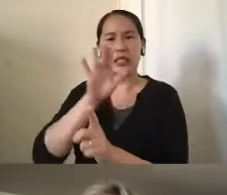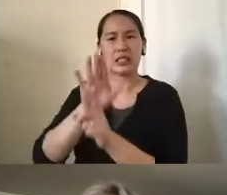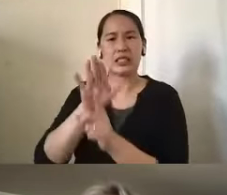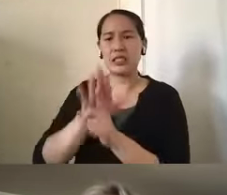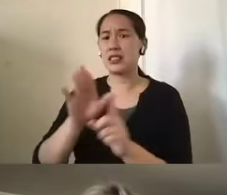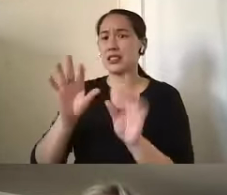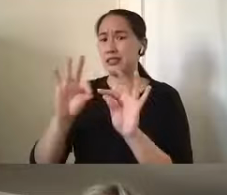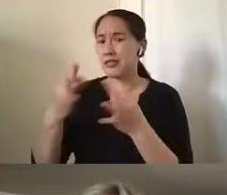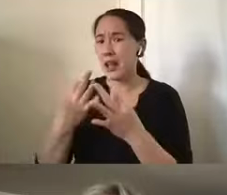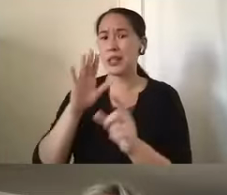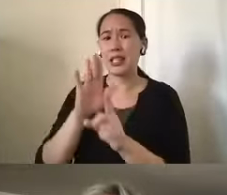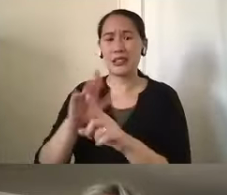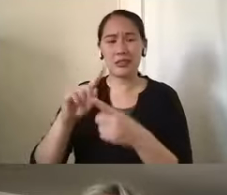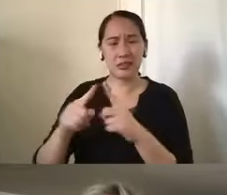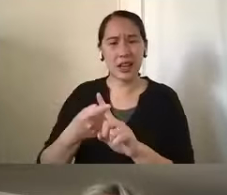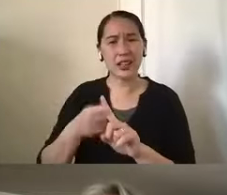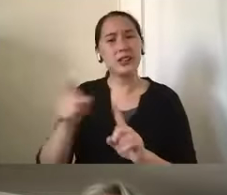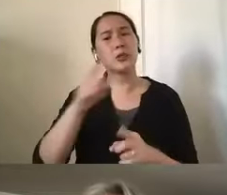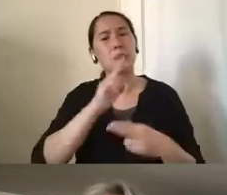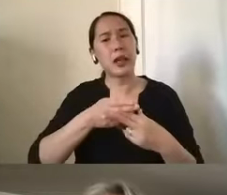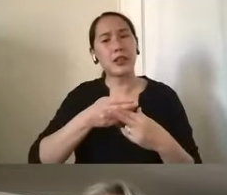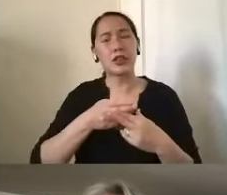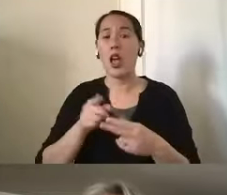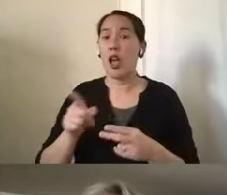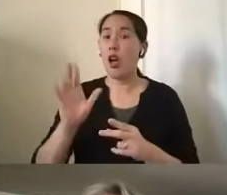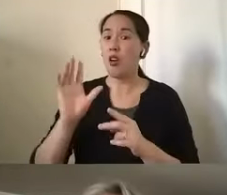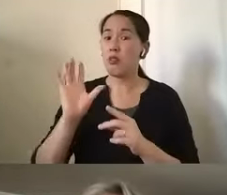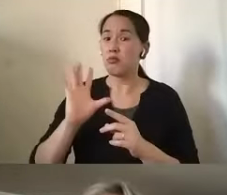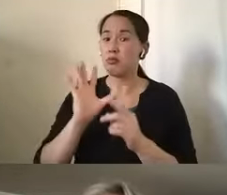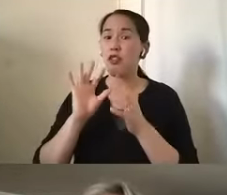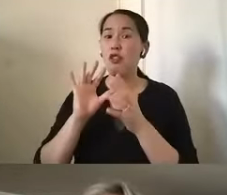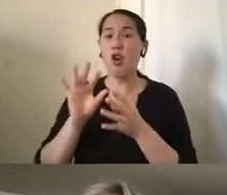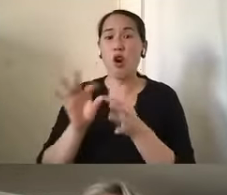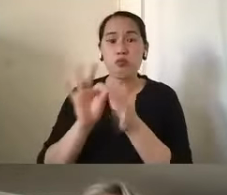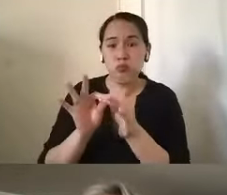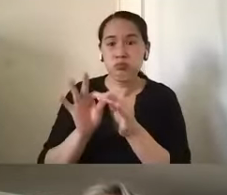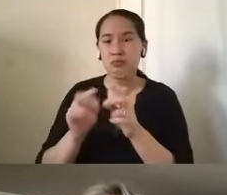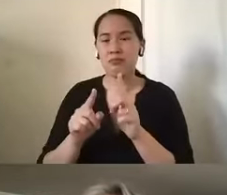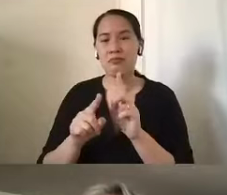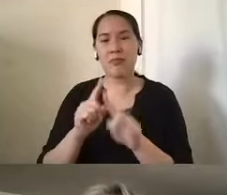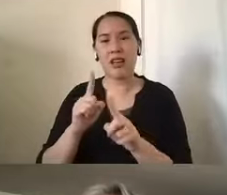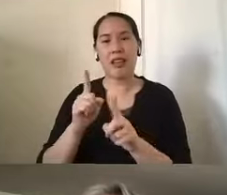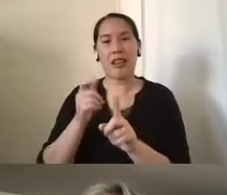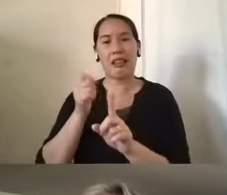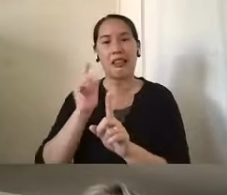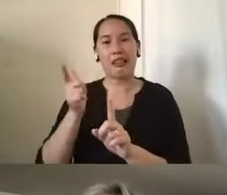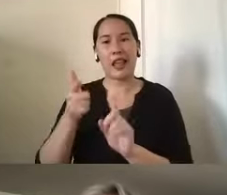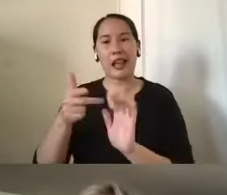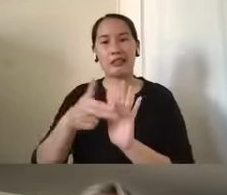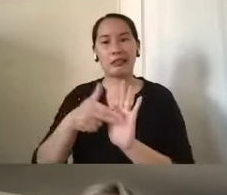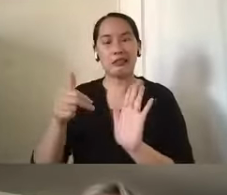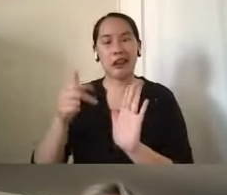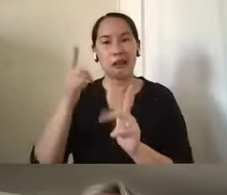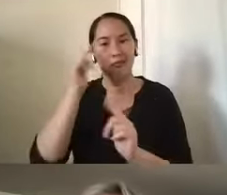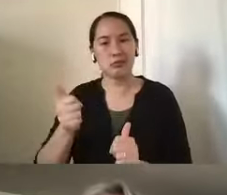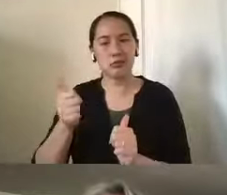friends who were connected with him sort of before he had dementia, and a little bit more if you